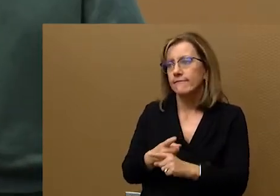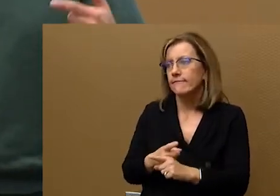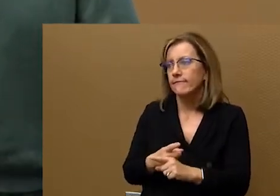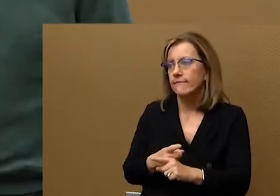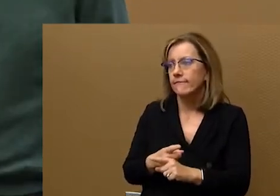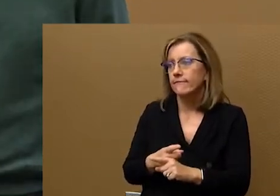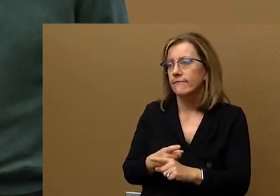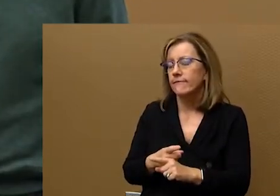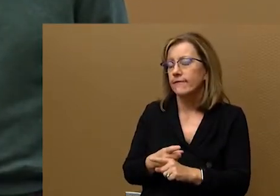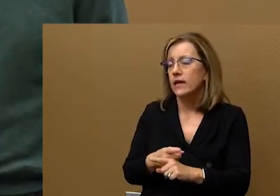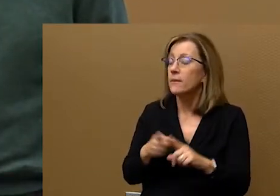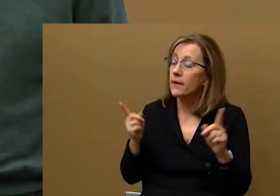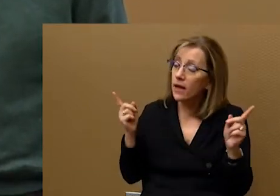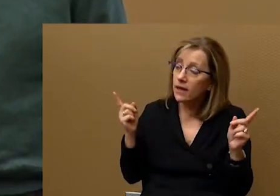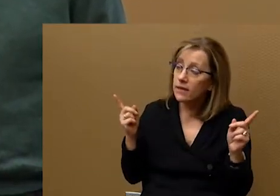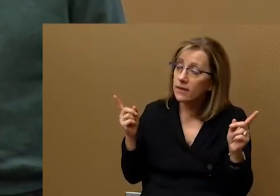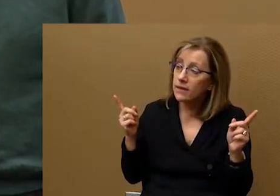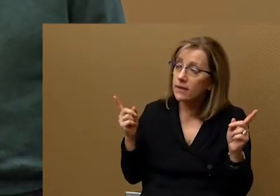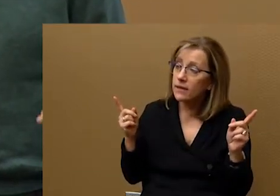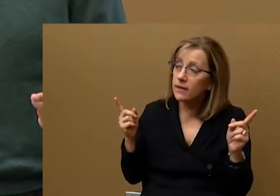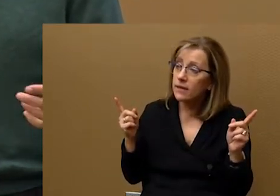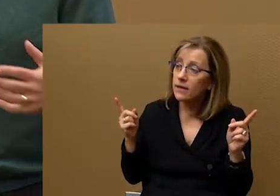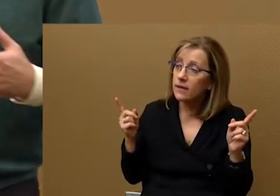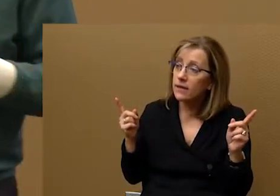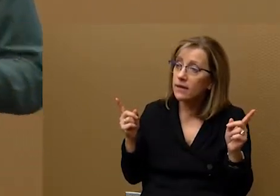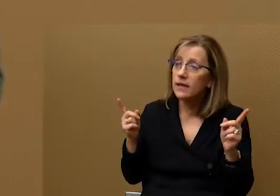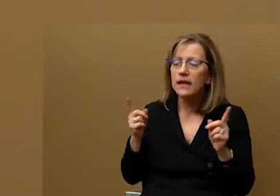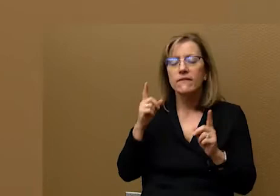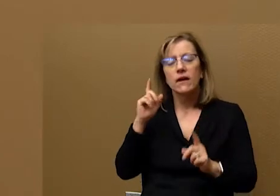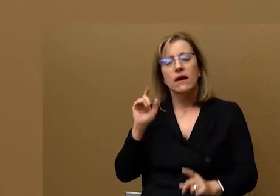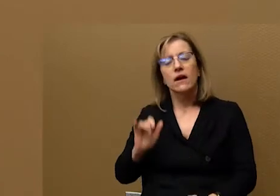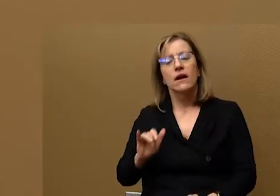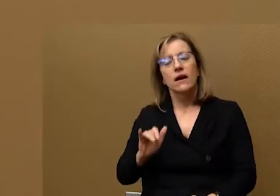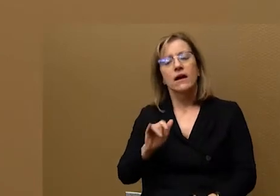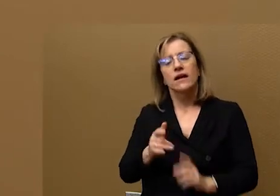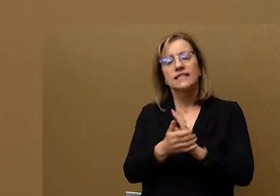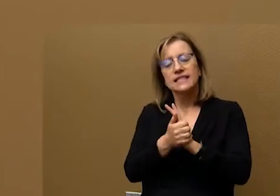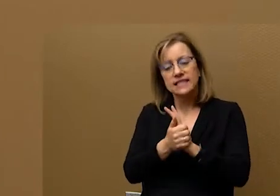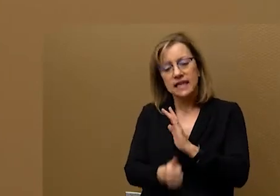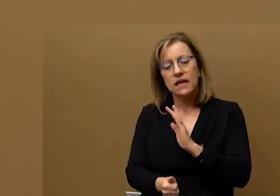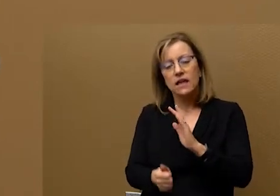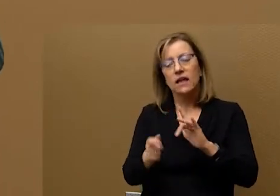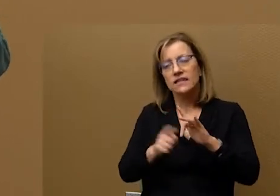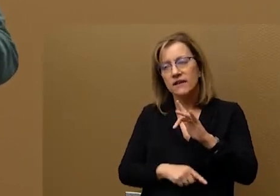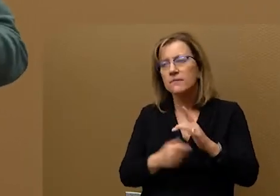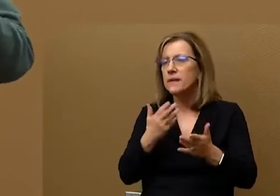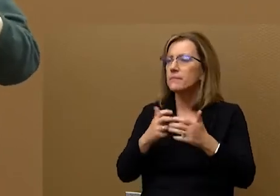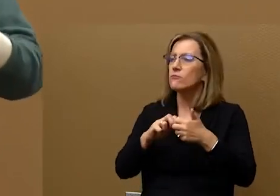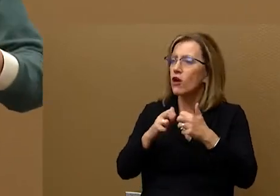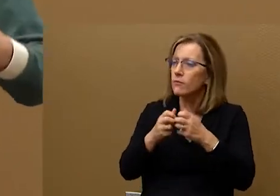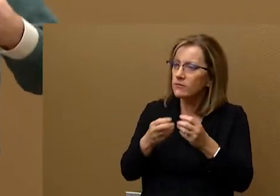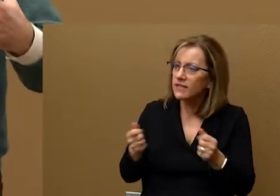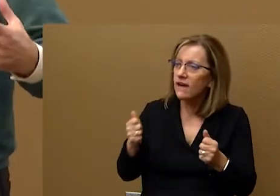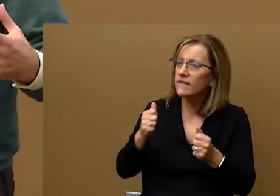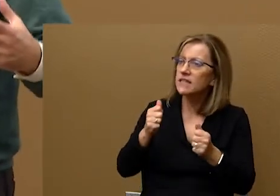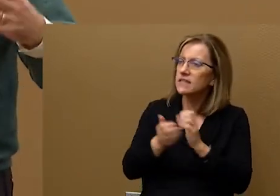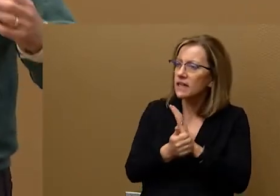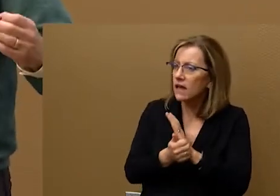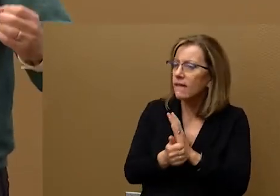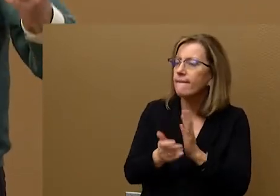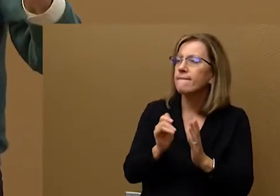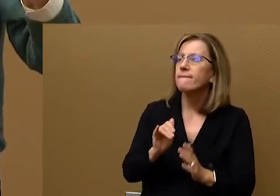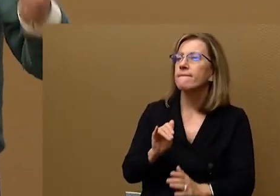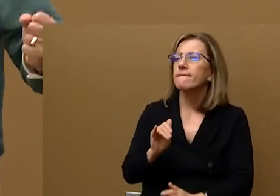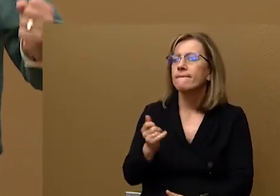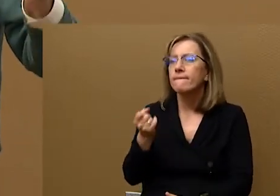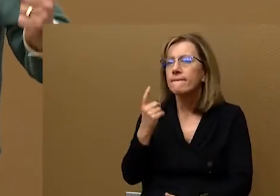want to behave. But if you lead with the notion, oh, it's a skill deficit, maybe there's some problem-solving skills.